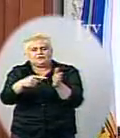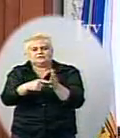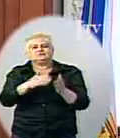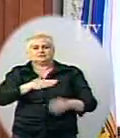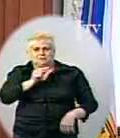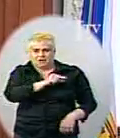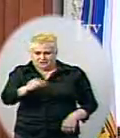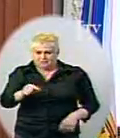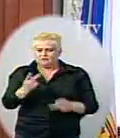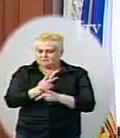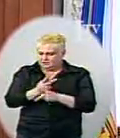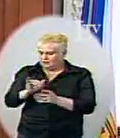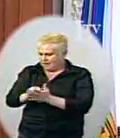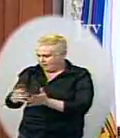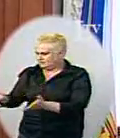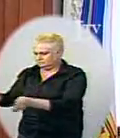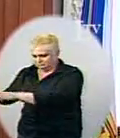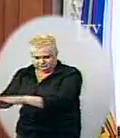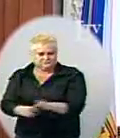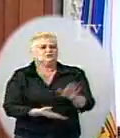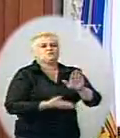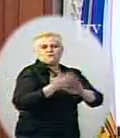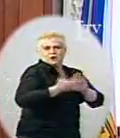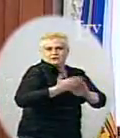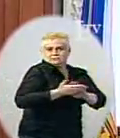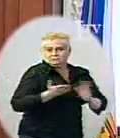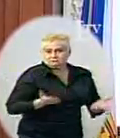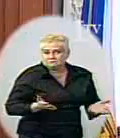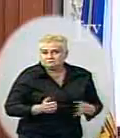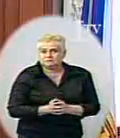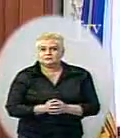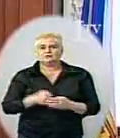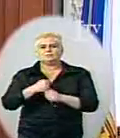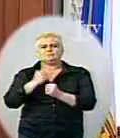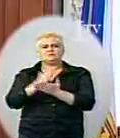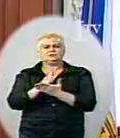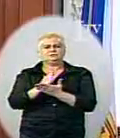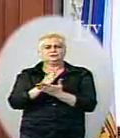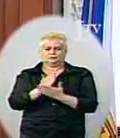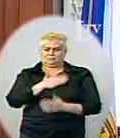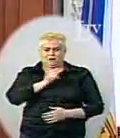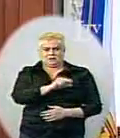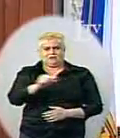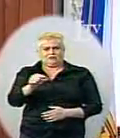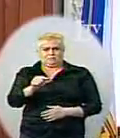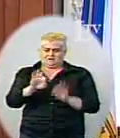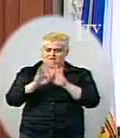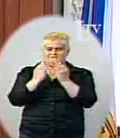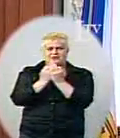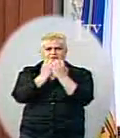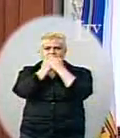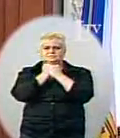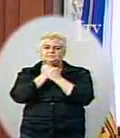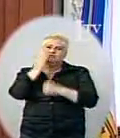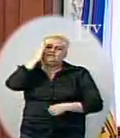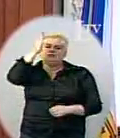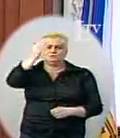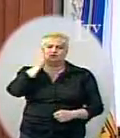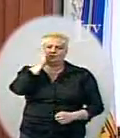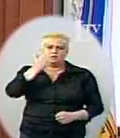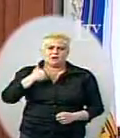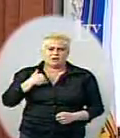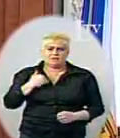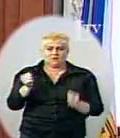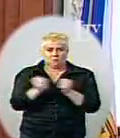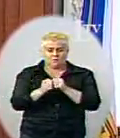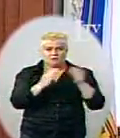on the future. Its effort to secure a better life for families is supported by careful preparation and